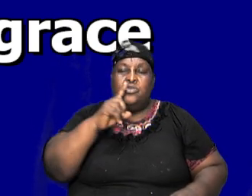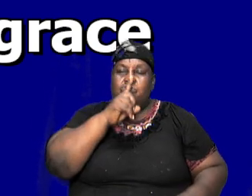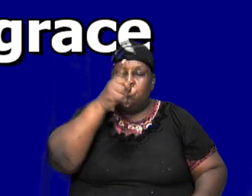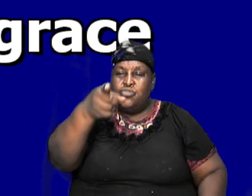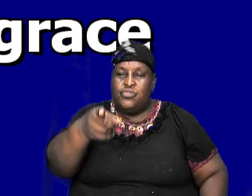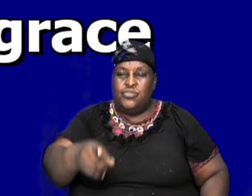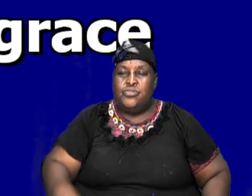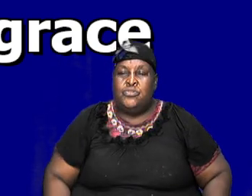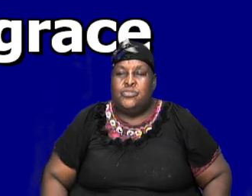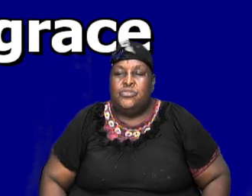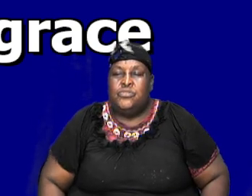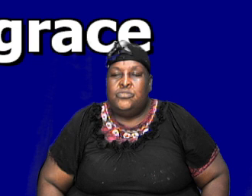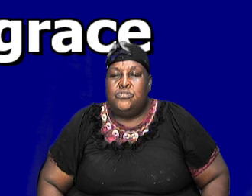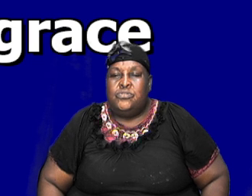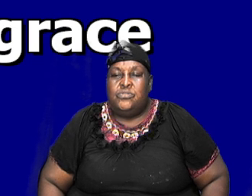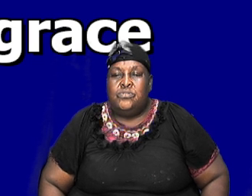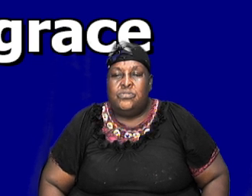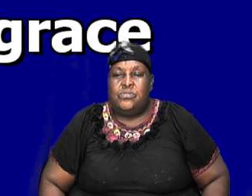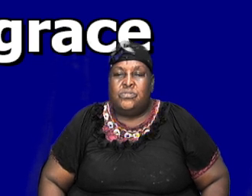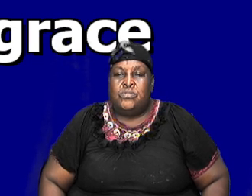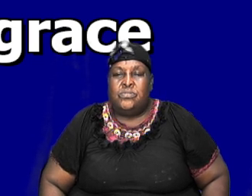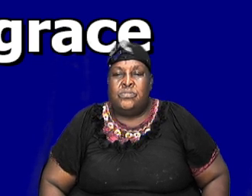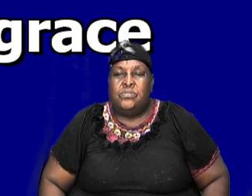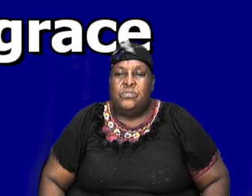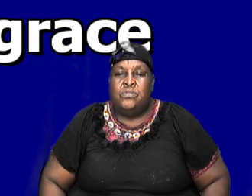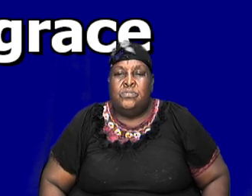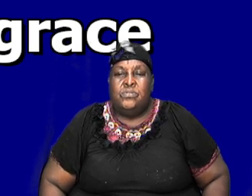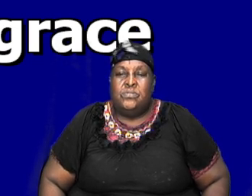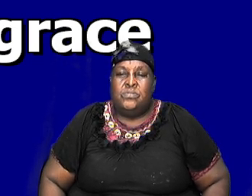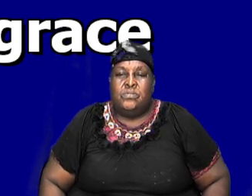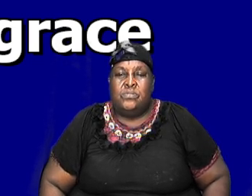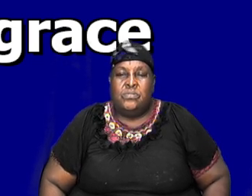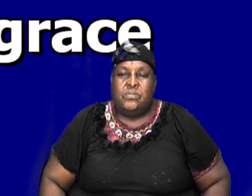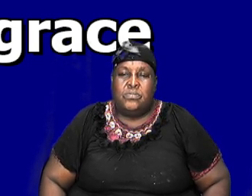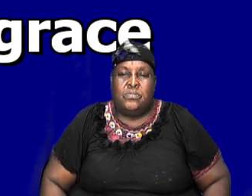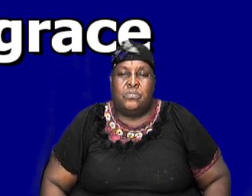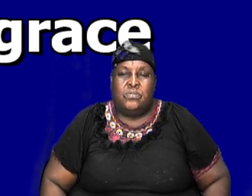right, you can go back to the slide. Let us go back to the slide.